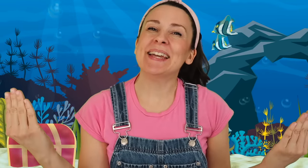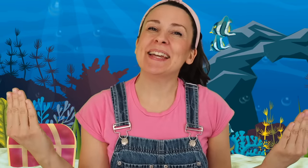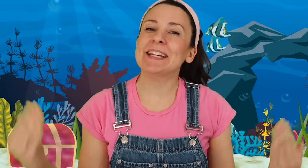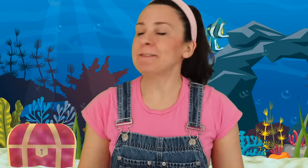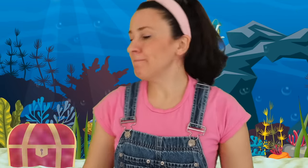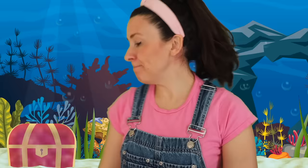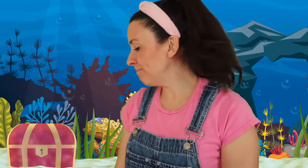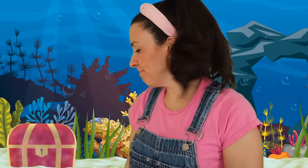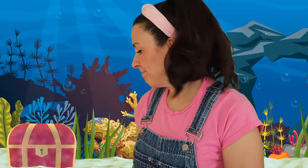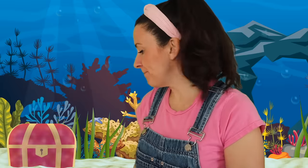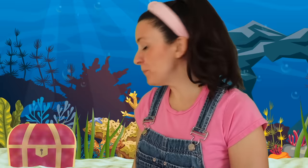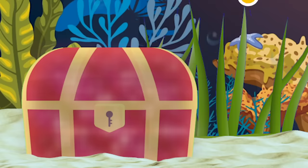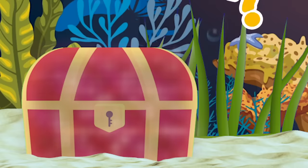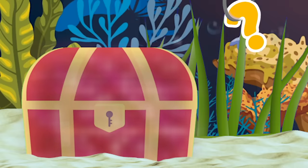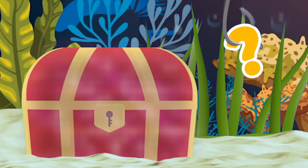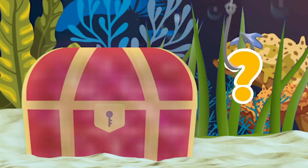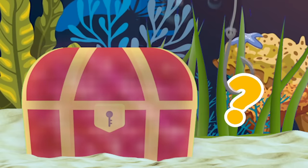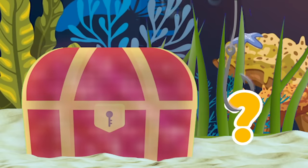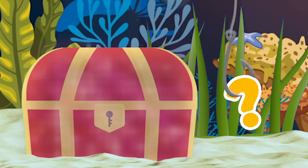Open.